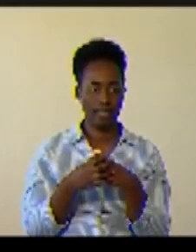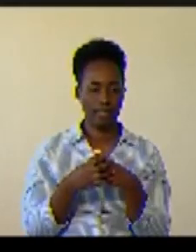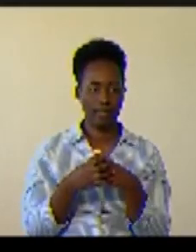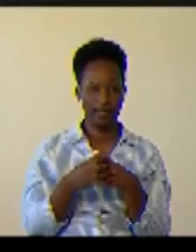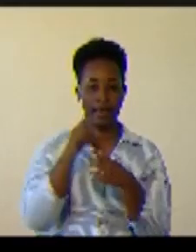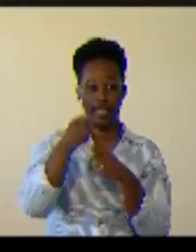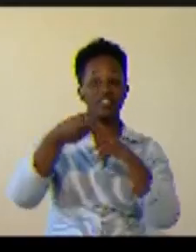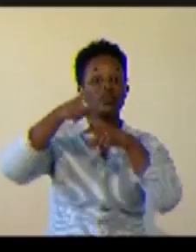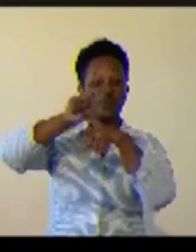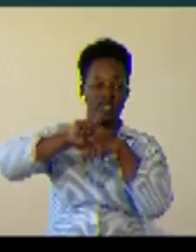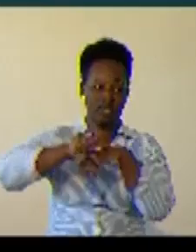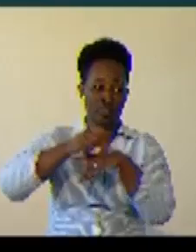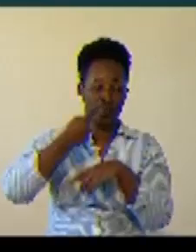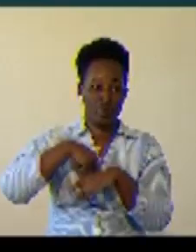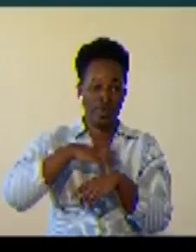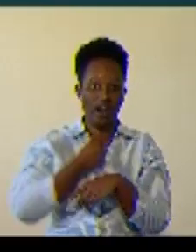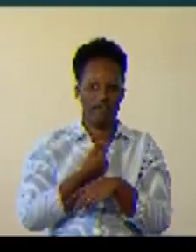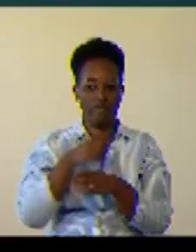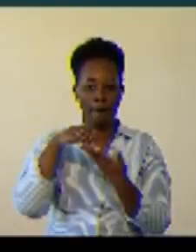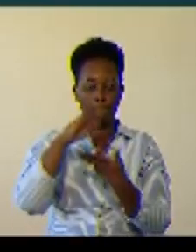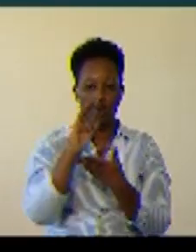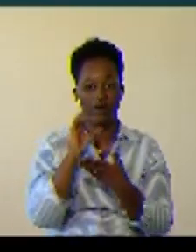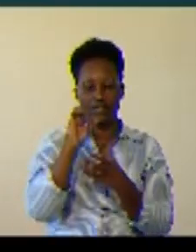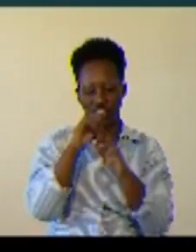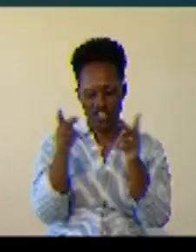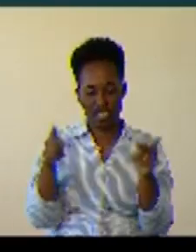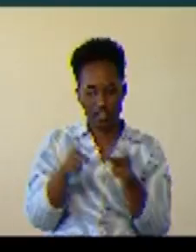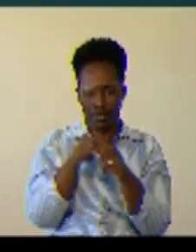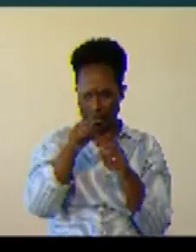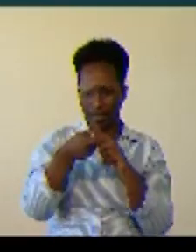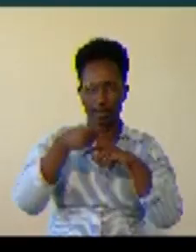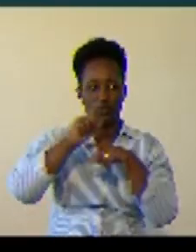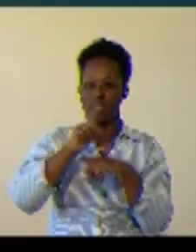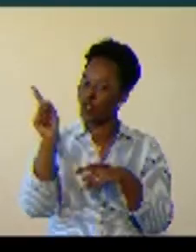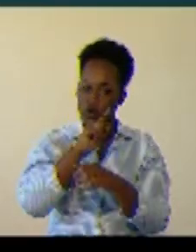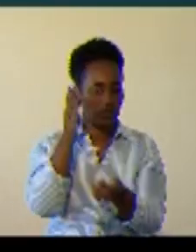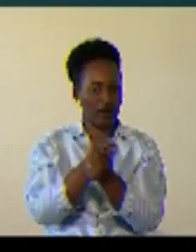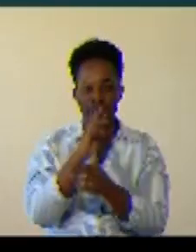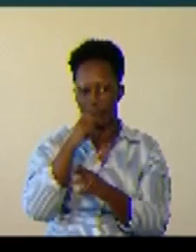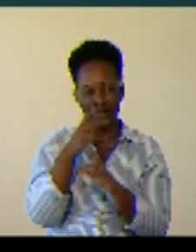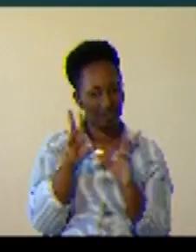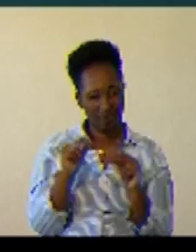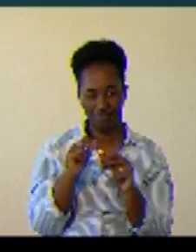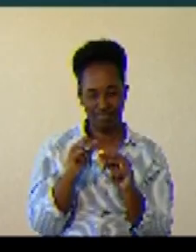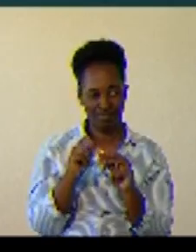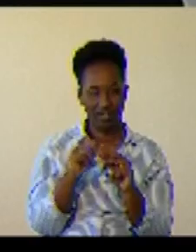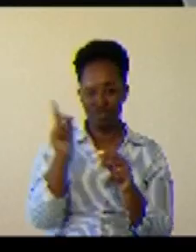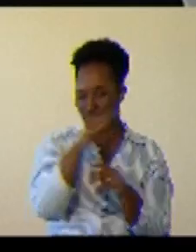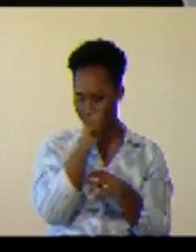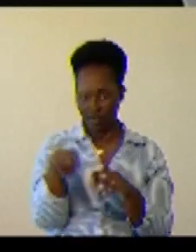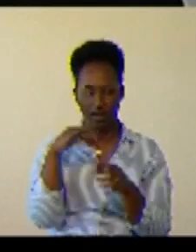It increases. We have more shells, so it increases. So it is not the right answer. This one is wrong, because we